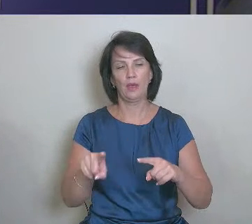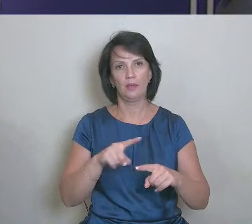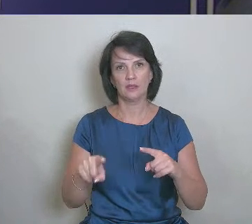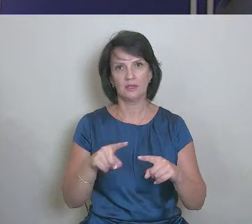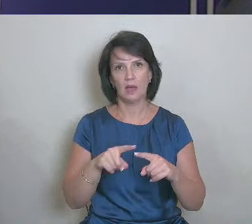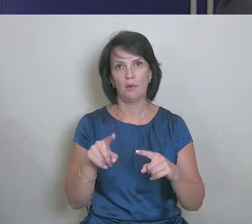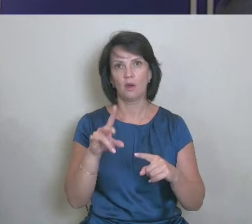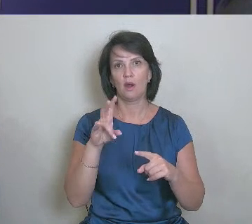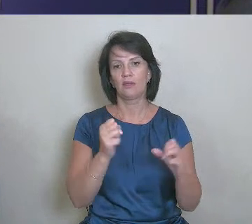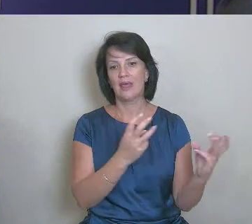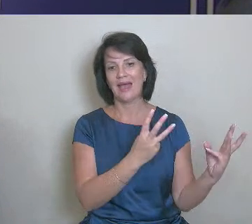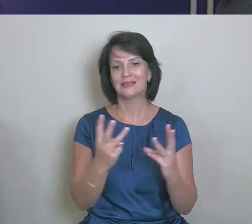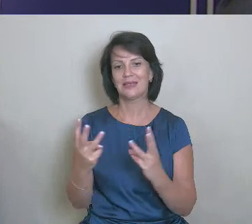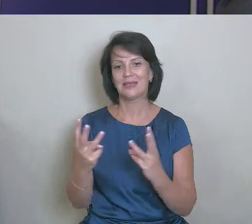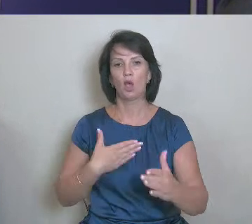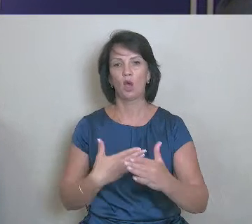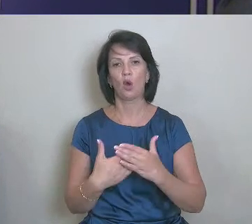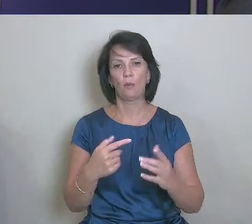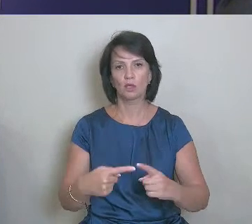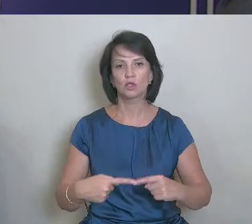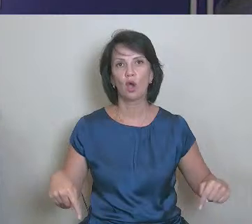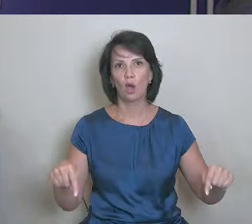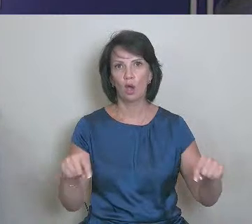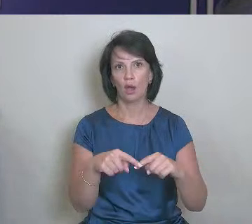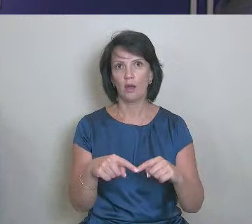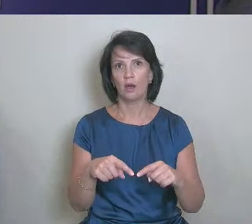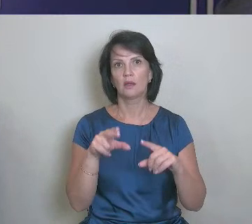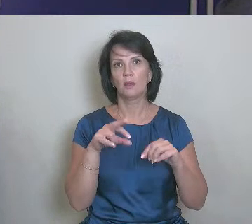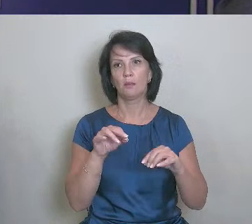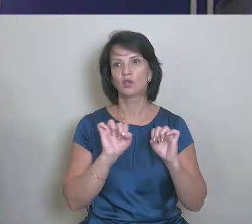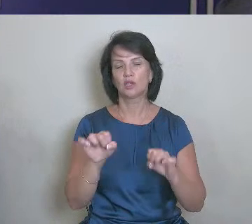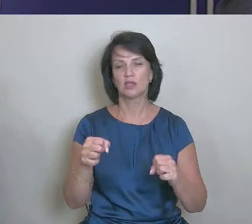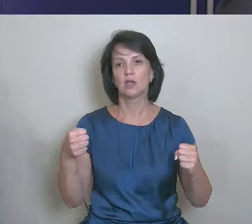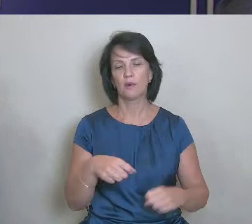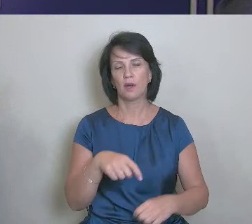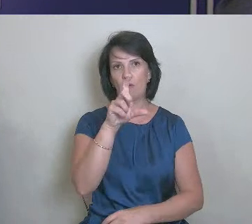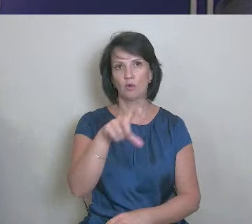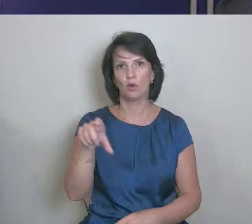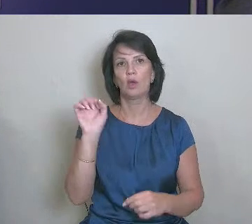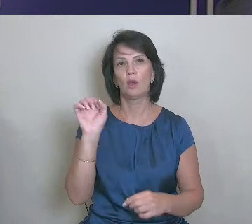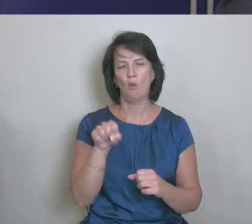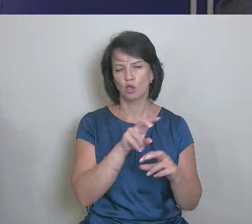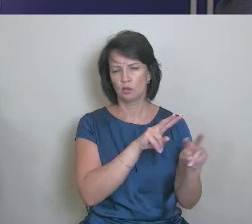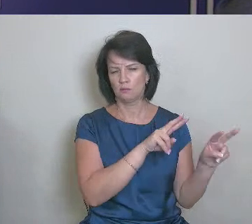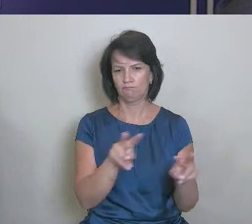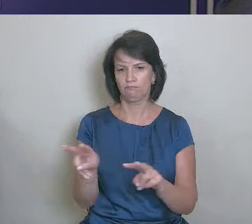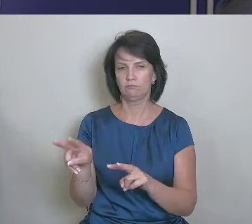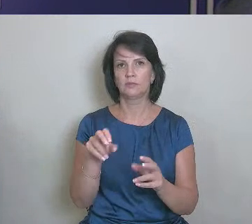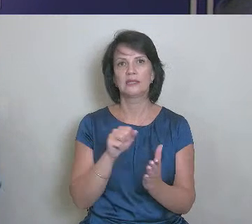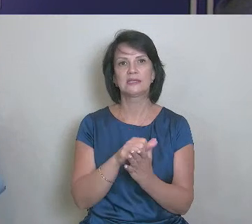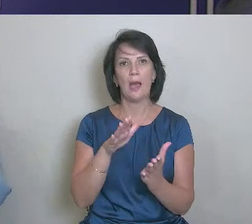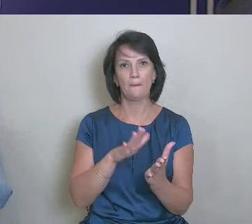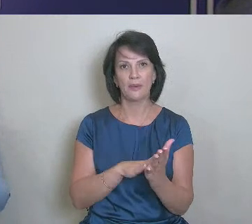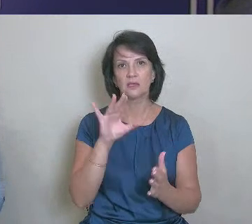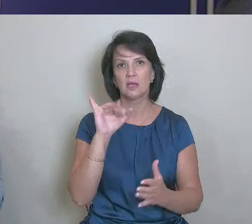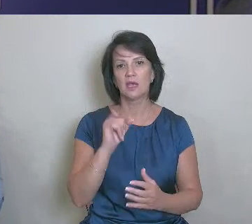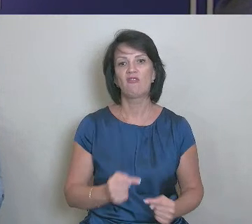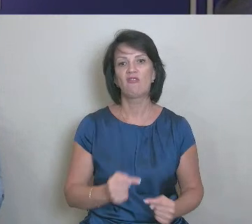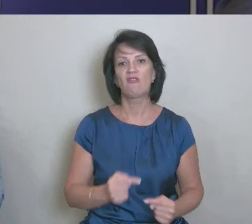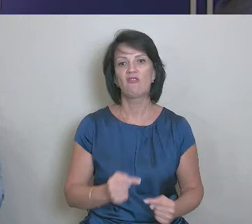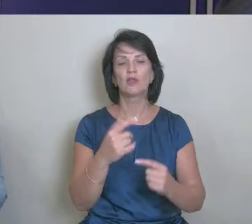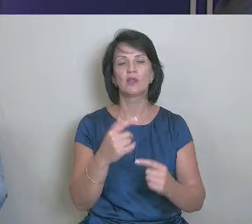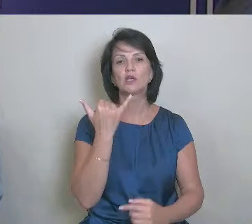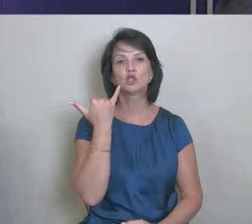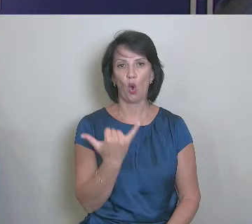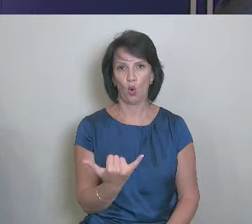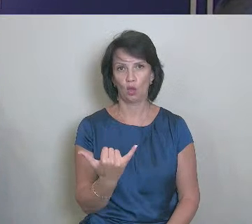So the webinar is recorded, and please follow our announcements, and the